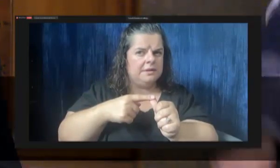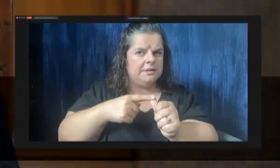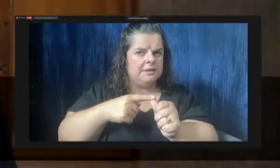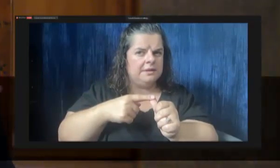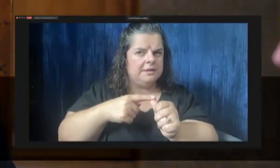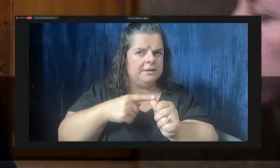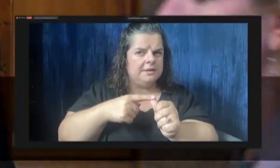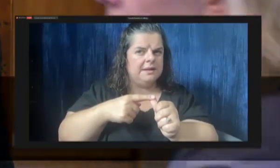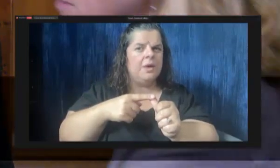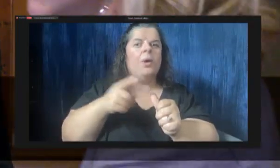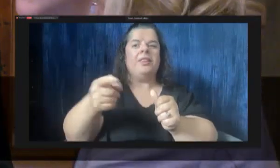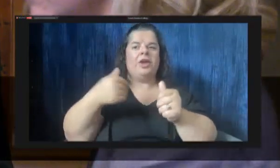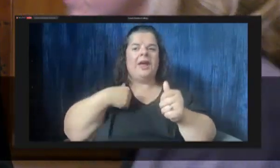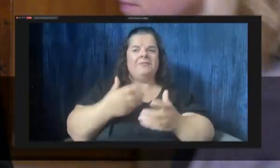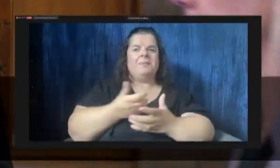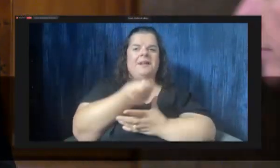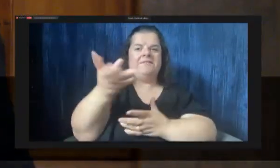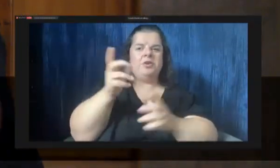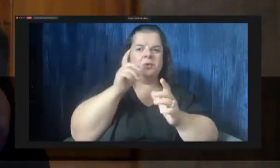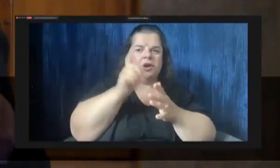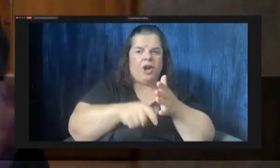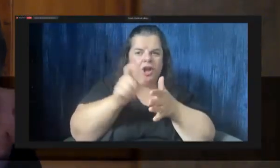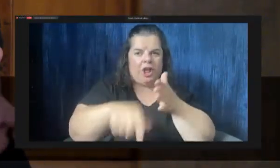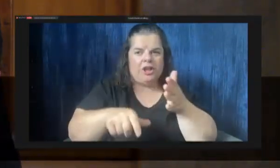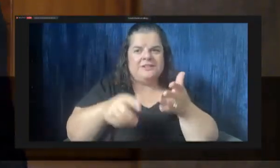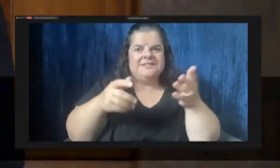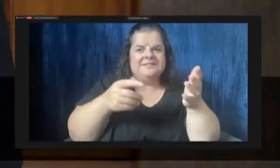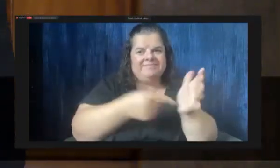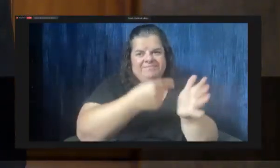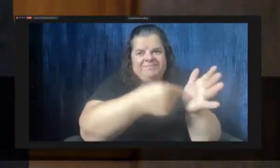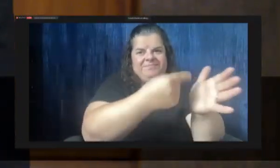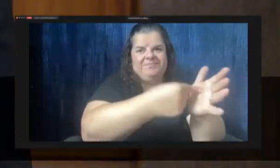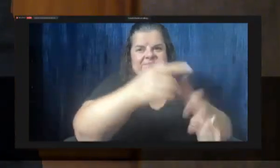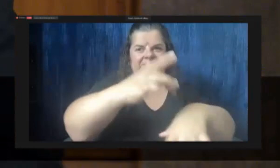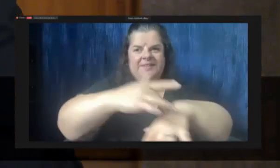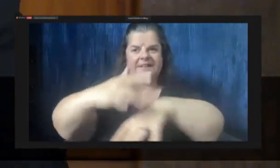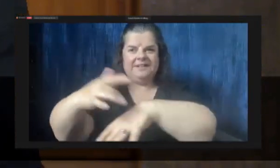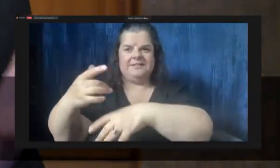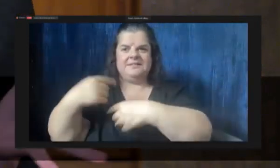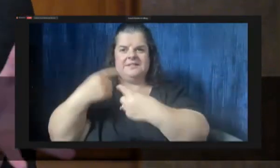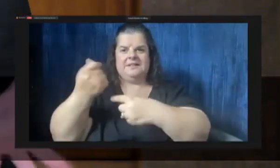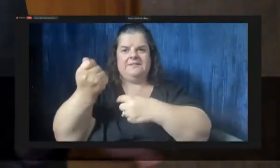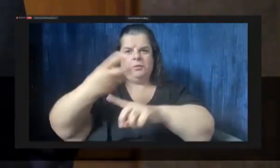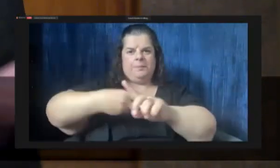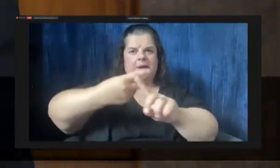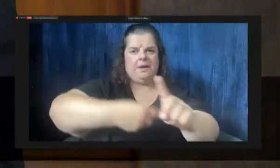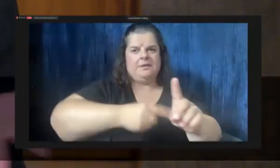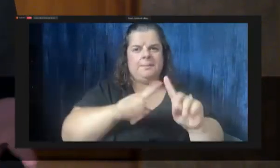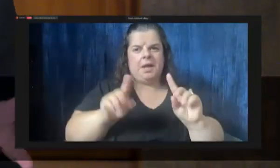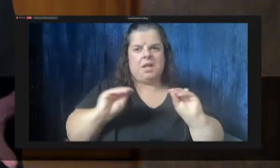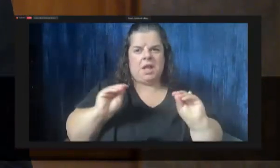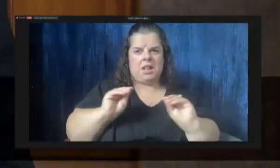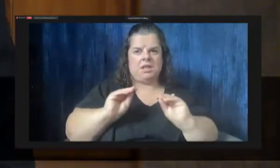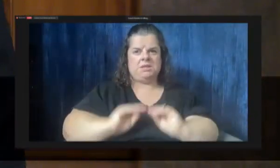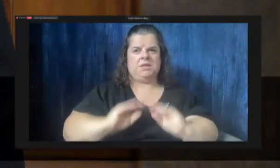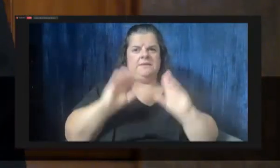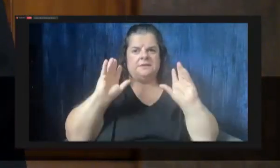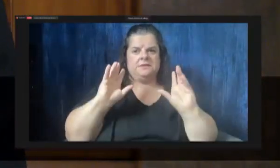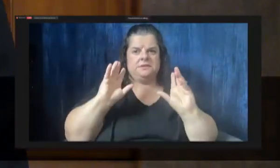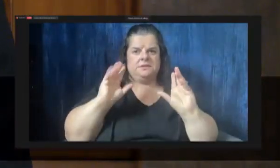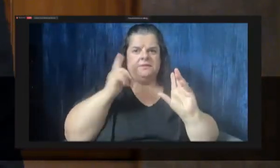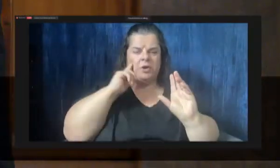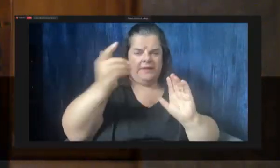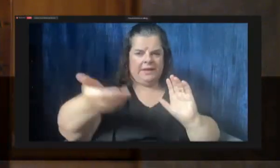and there have been a few articles here and there over the course of the months, but nothing like now, right, obviously, with the introduction of this